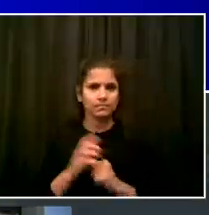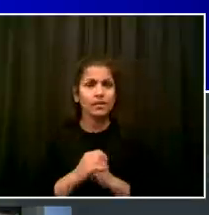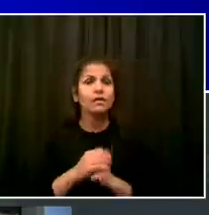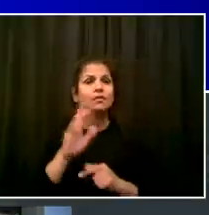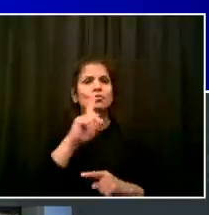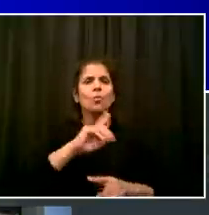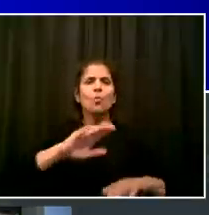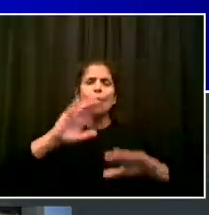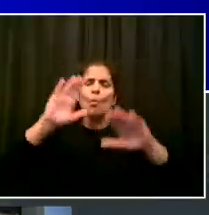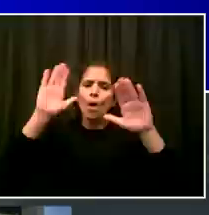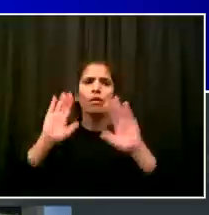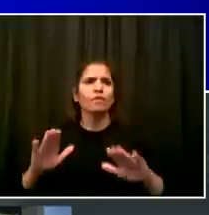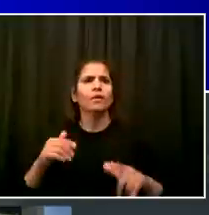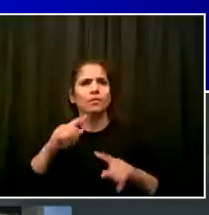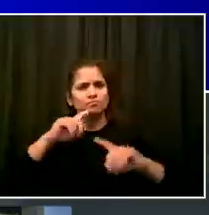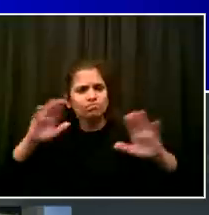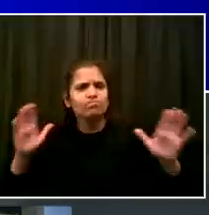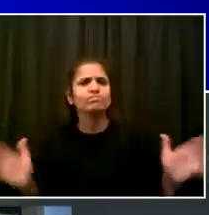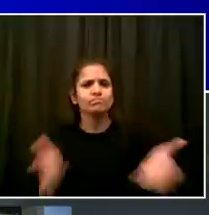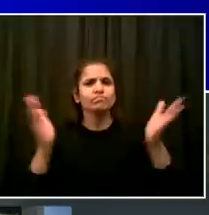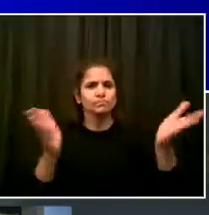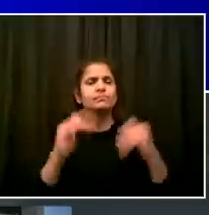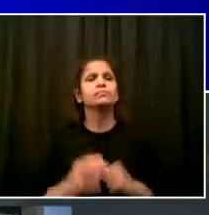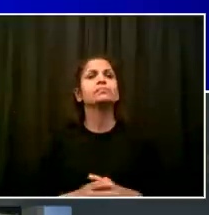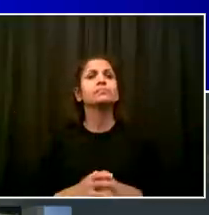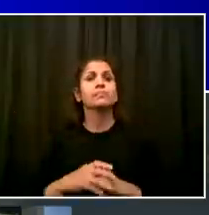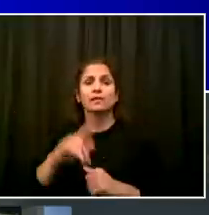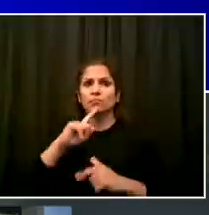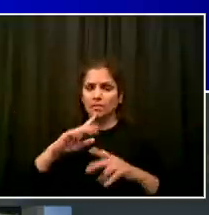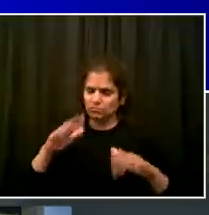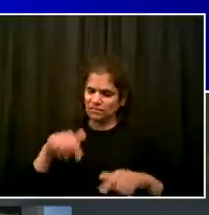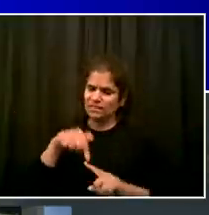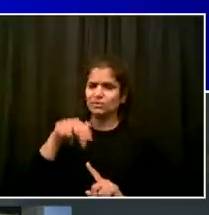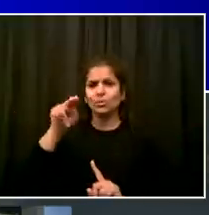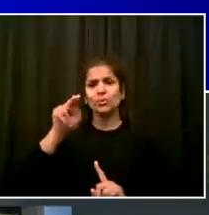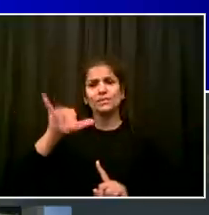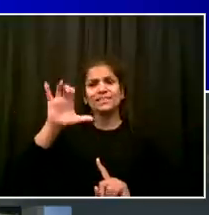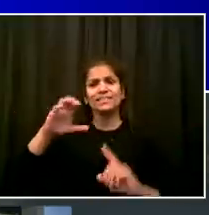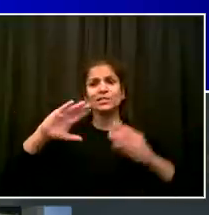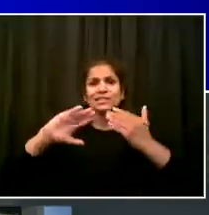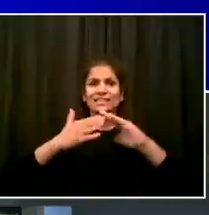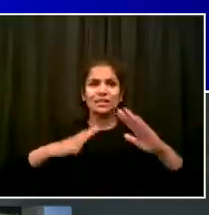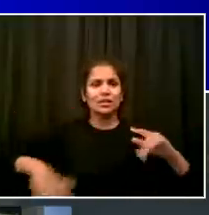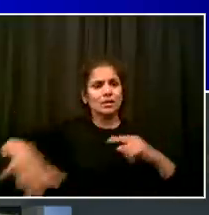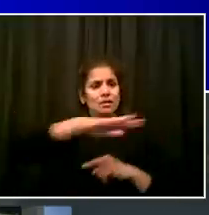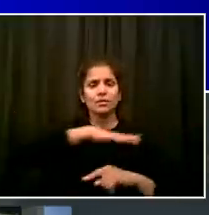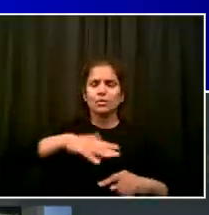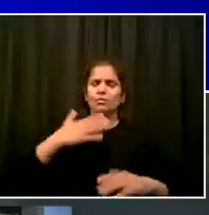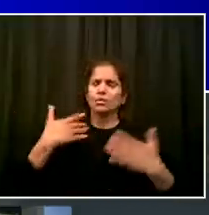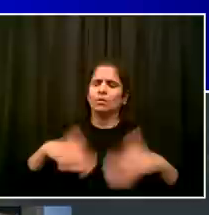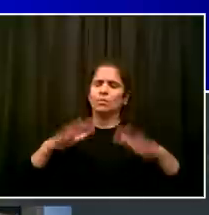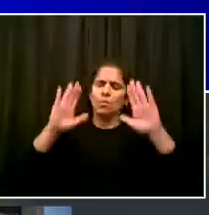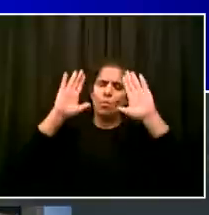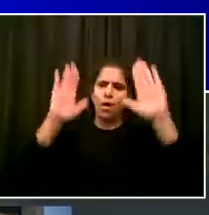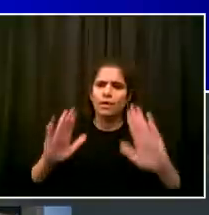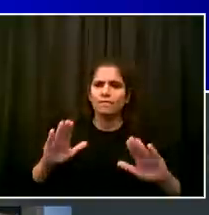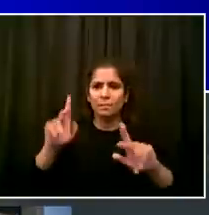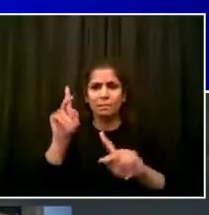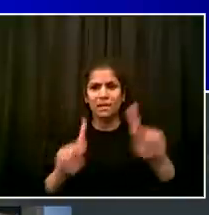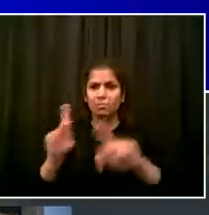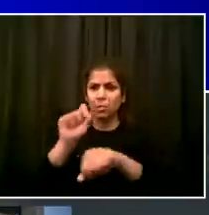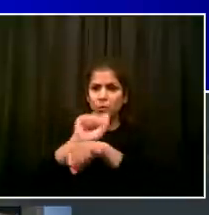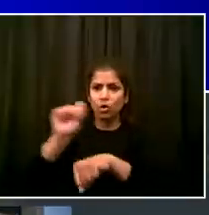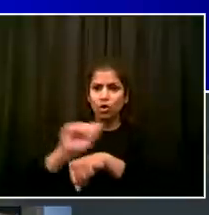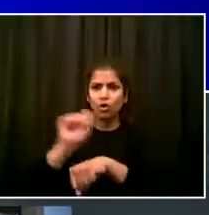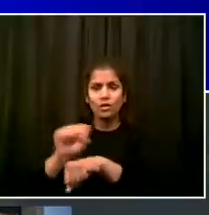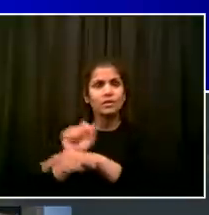our nonprofit organizations serving New Yorkers. I see you and appreciate you, and I have for years and years. I want New Yorkers to recognize